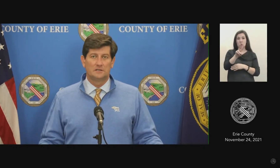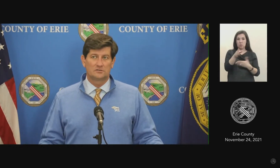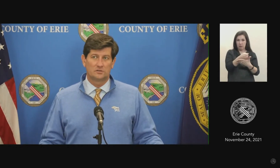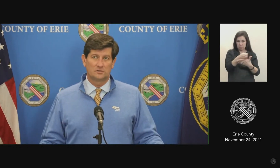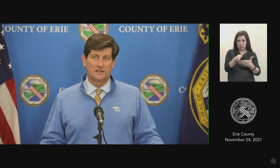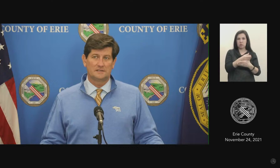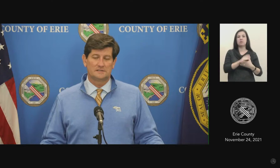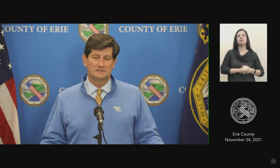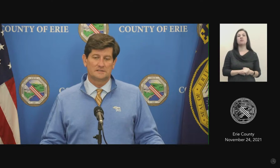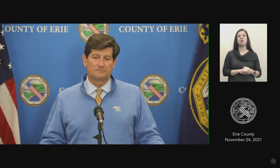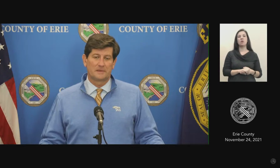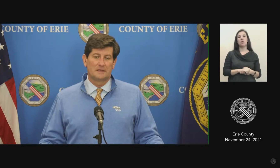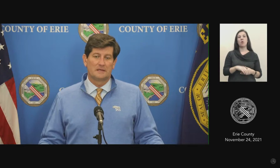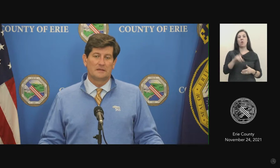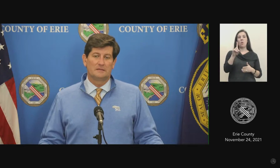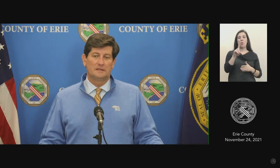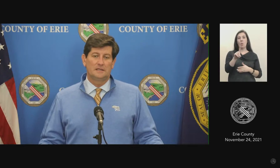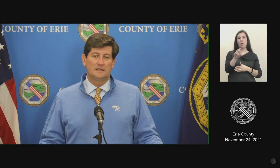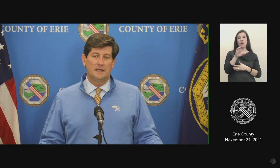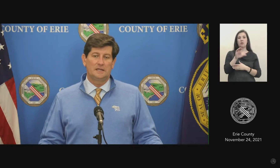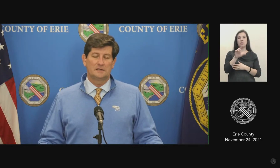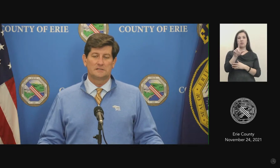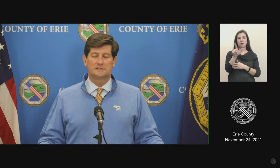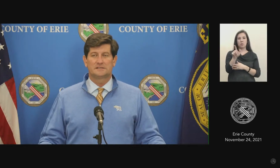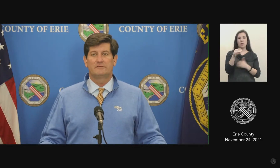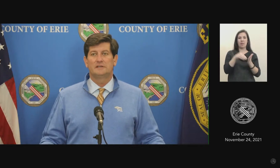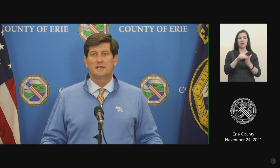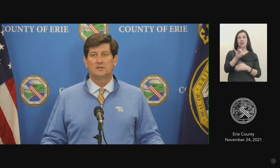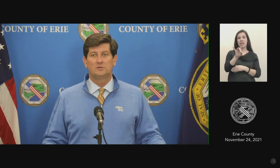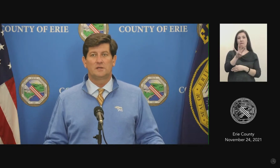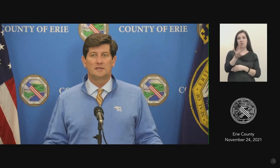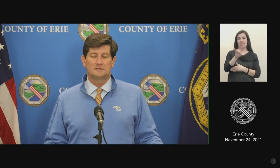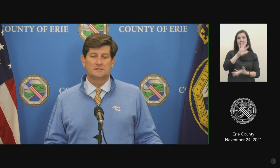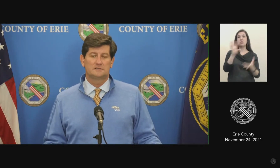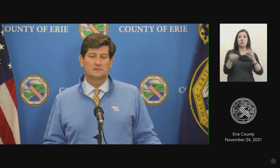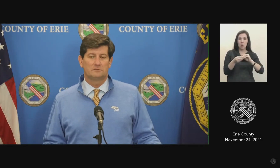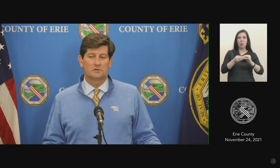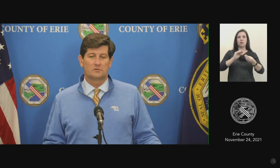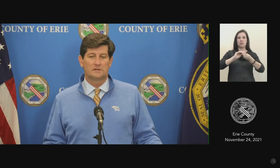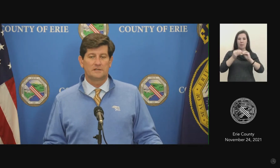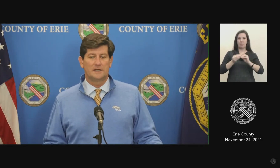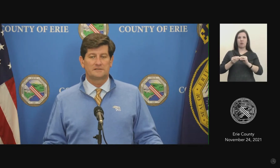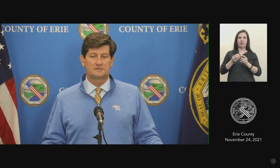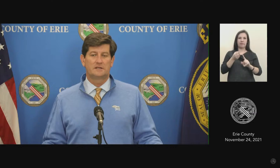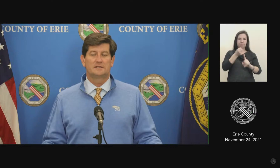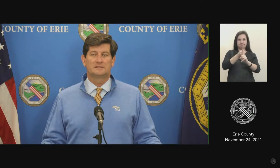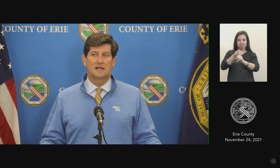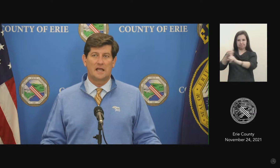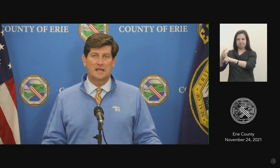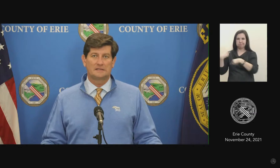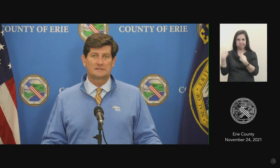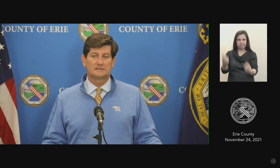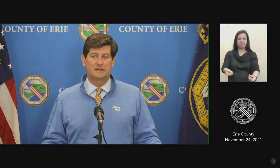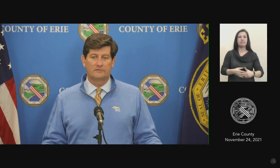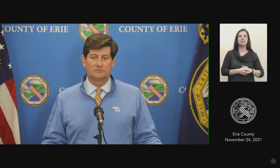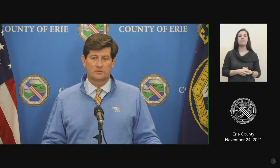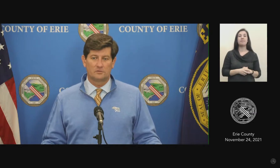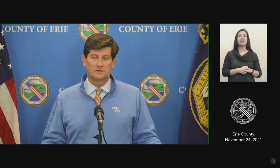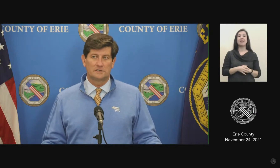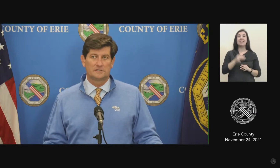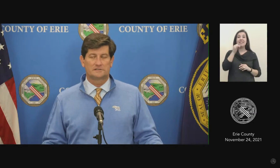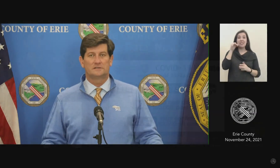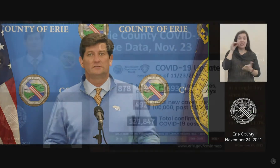121,847 total cases. The 878 new cases recorded yesterday is the highest